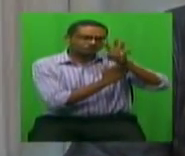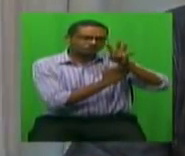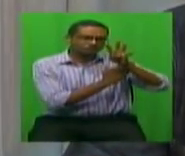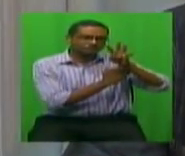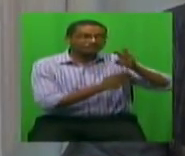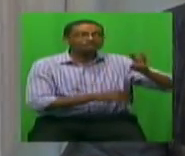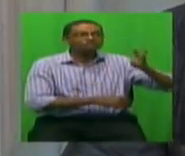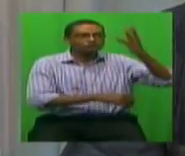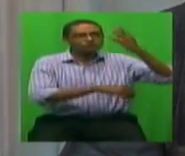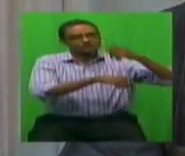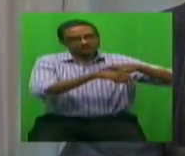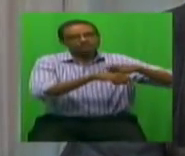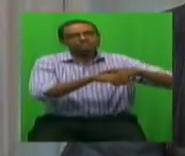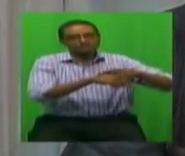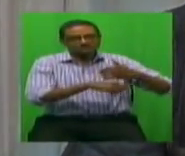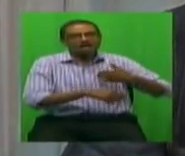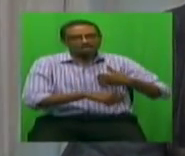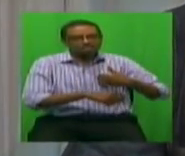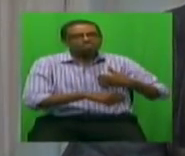had this type of